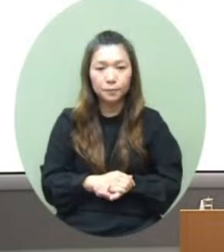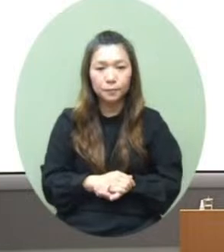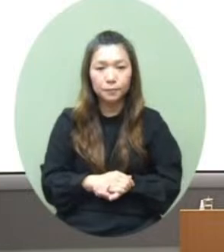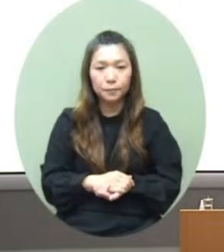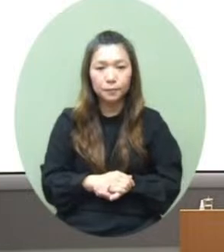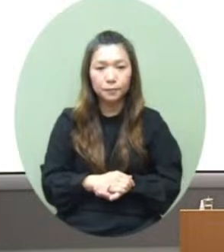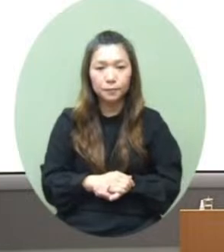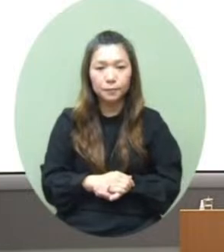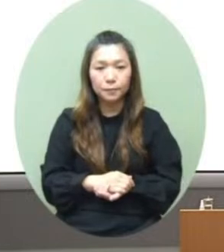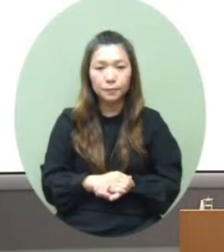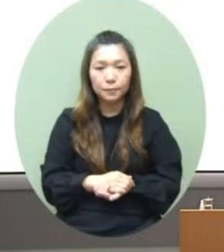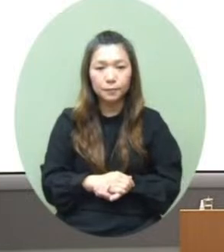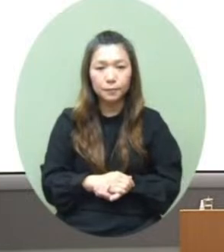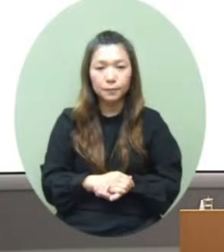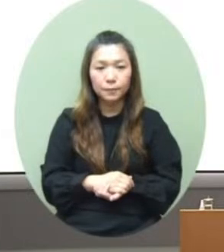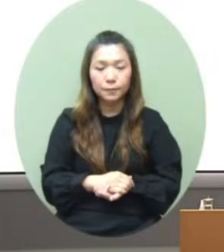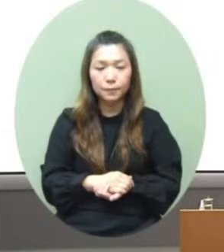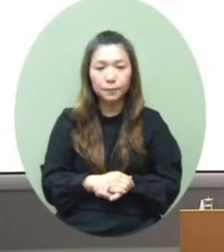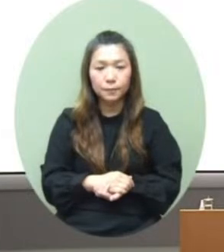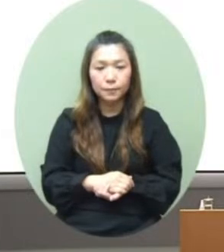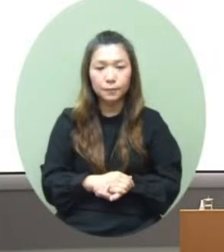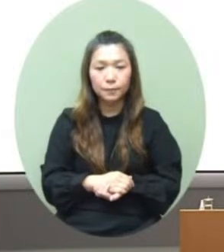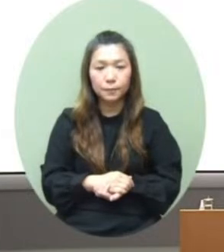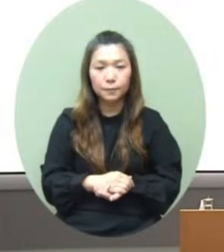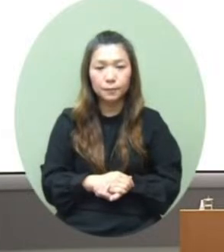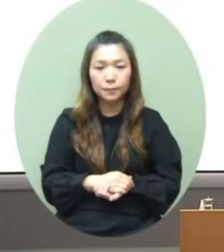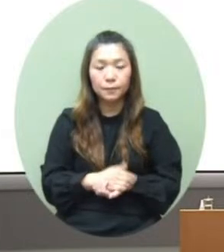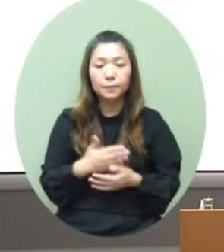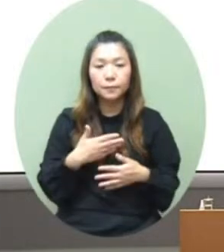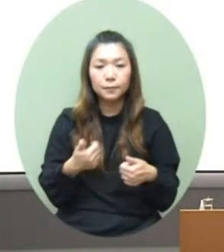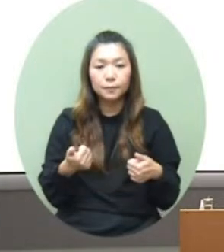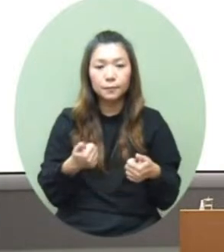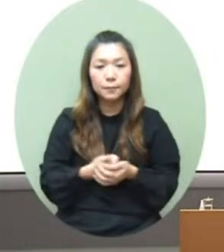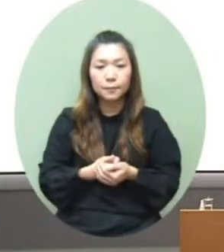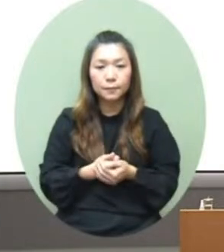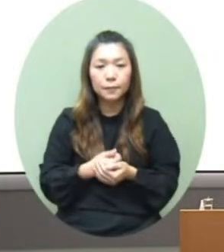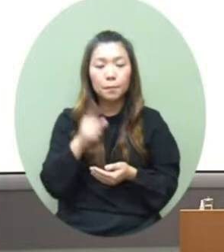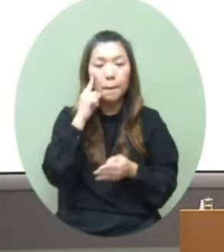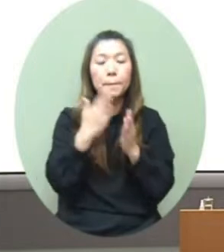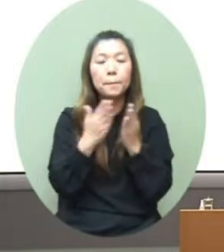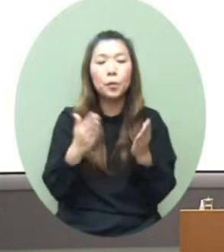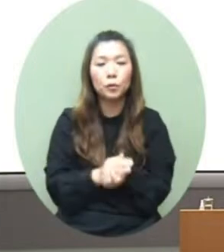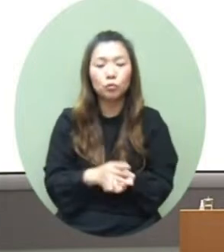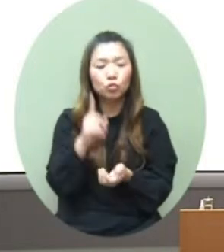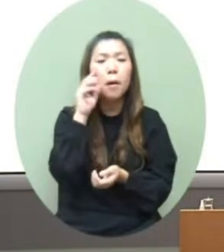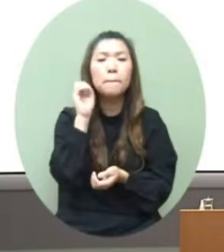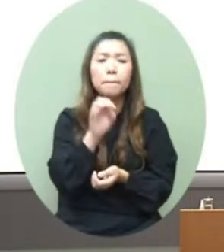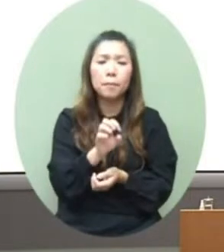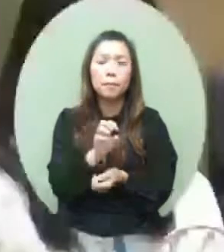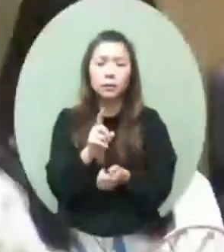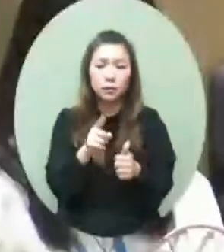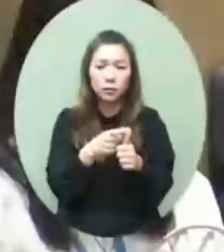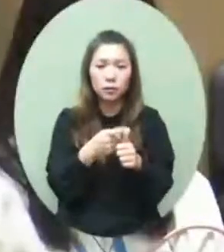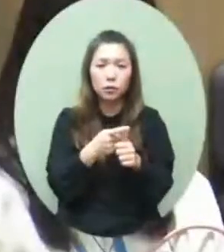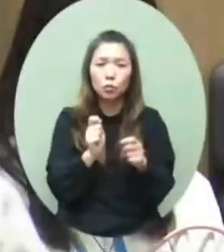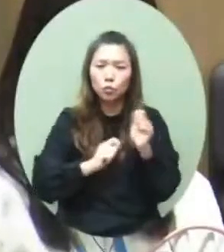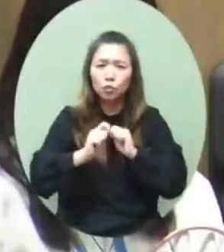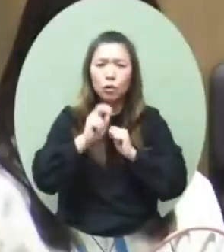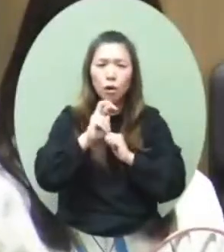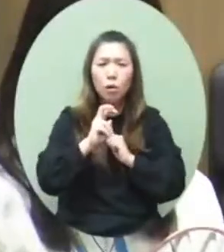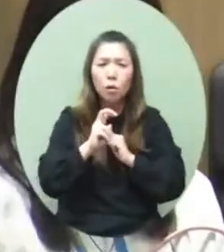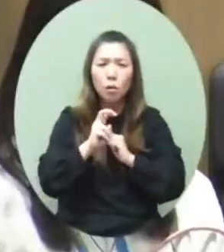This male reporter in the blue suit. On my side, please. Good afternoon. I'm from Ming